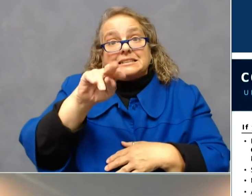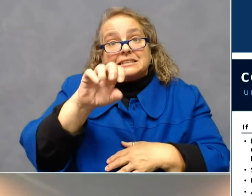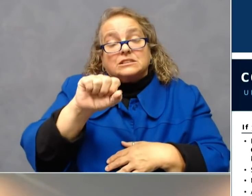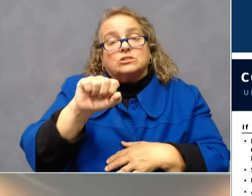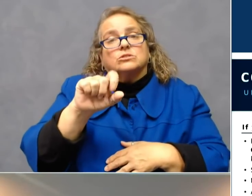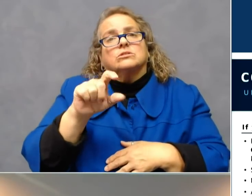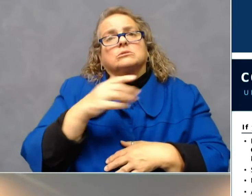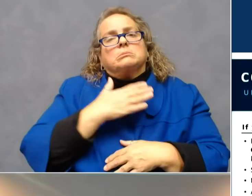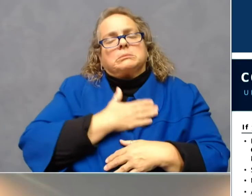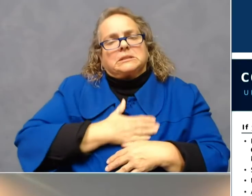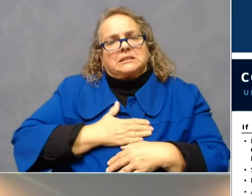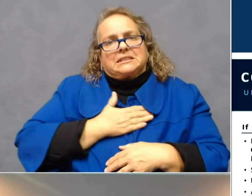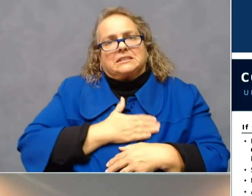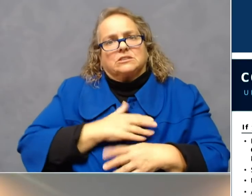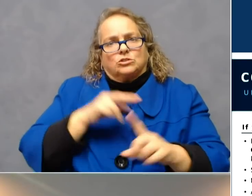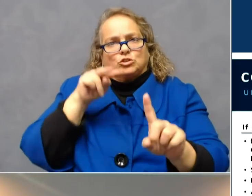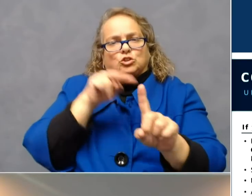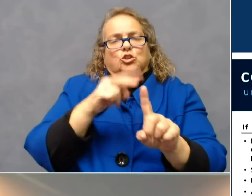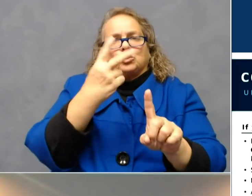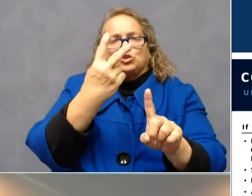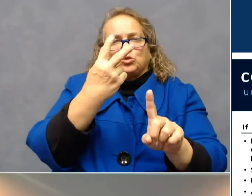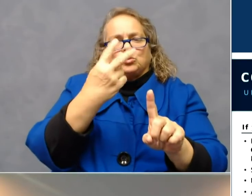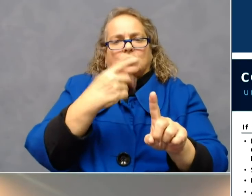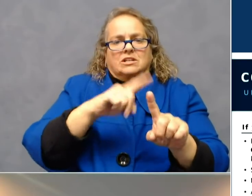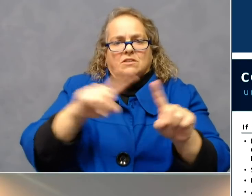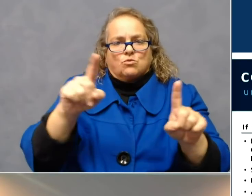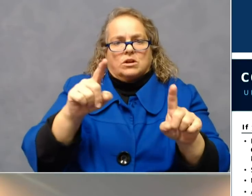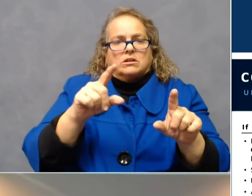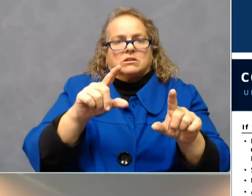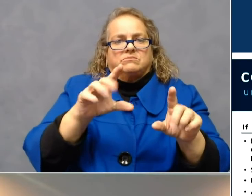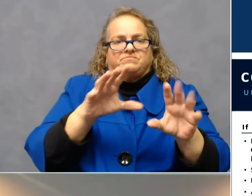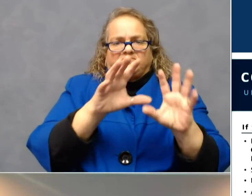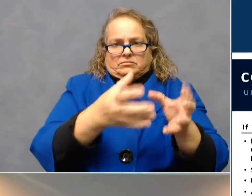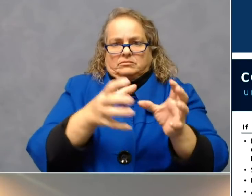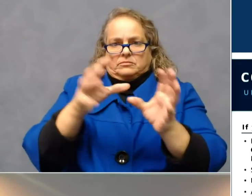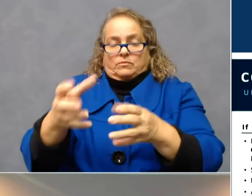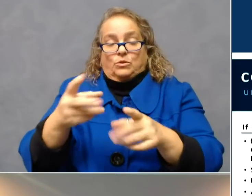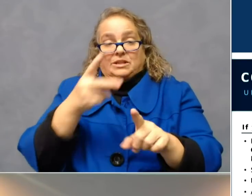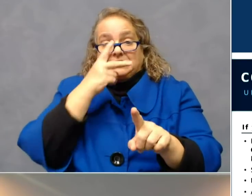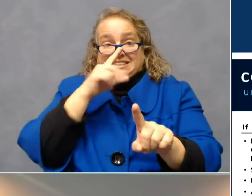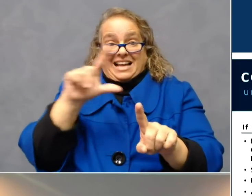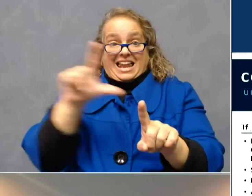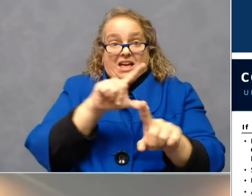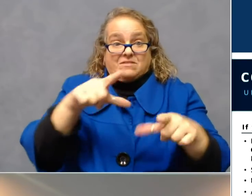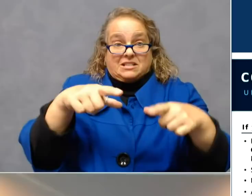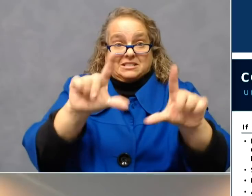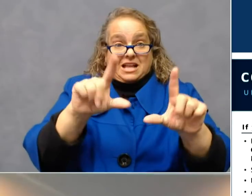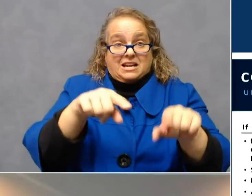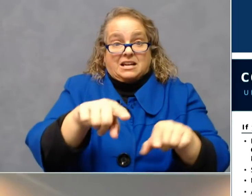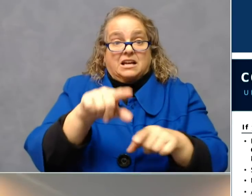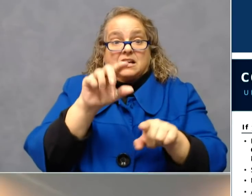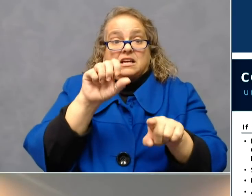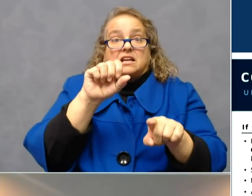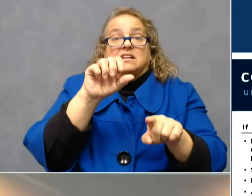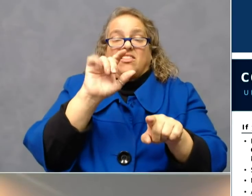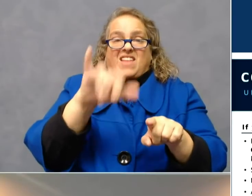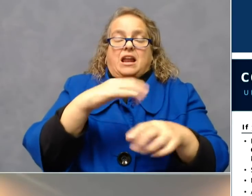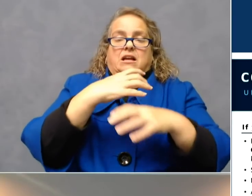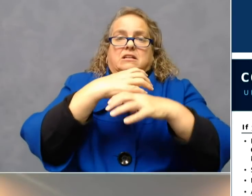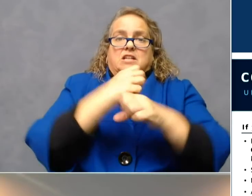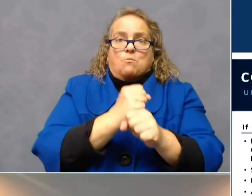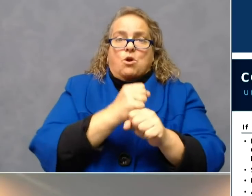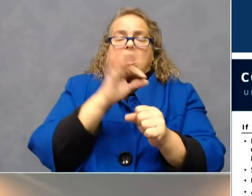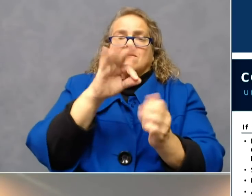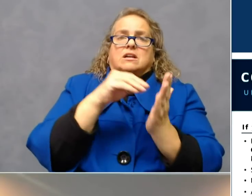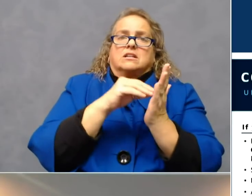they're illustrated on this slide. On the left side is a summary of a document that we're providing